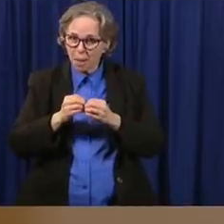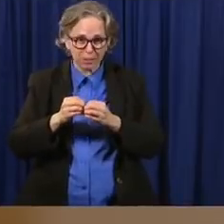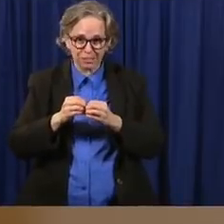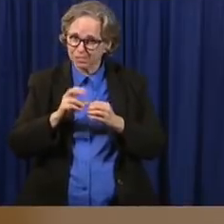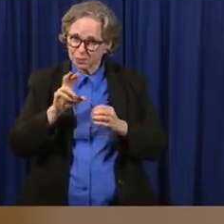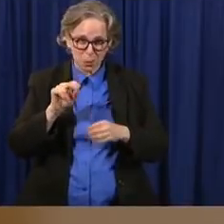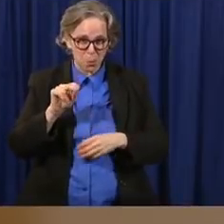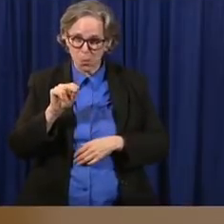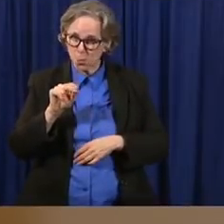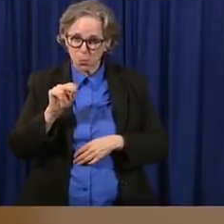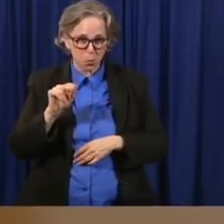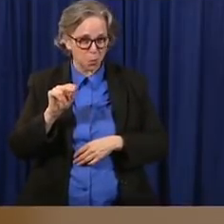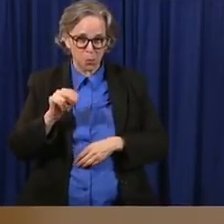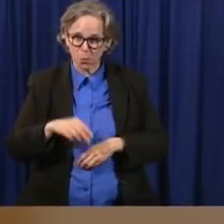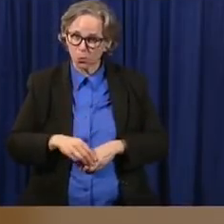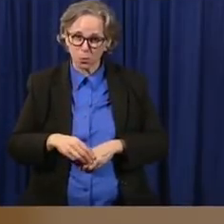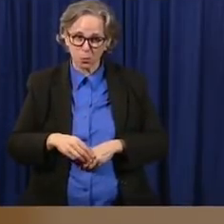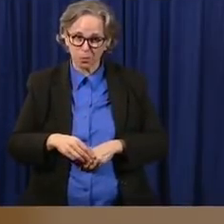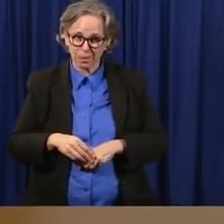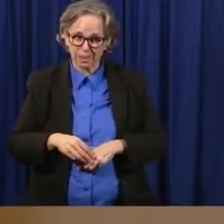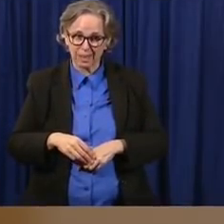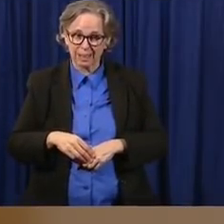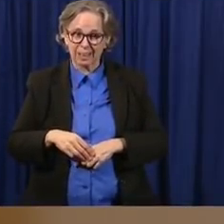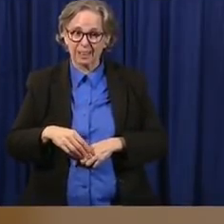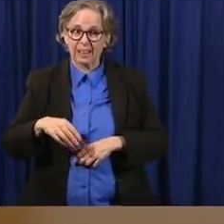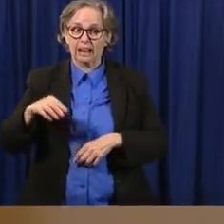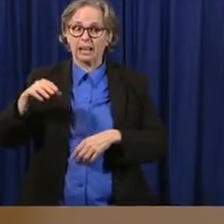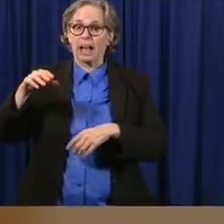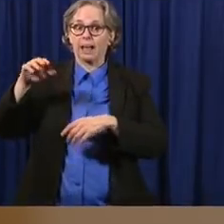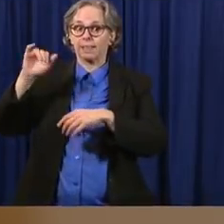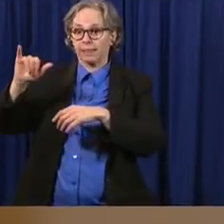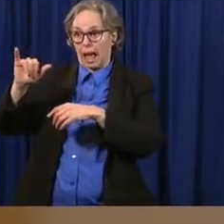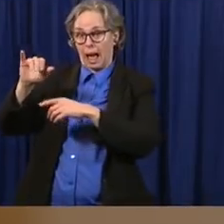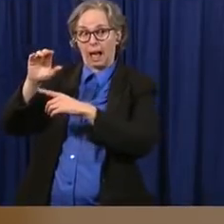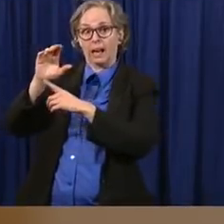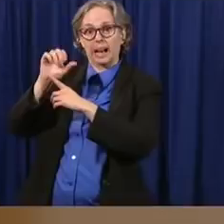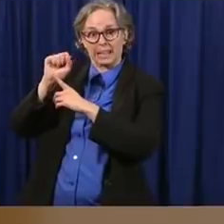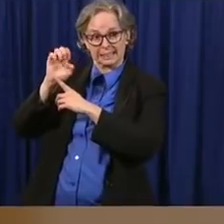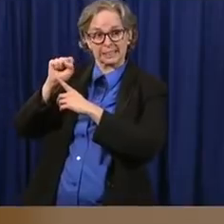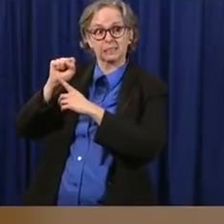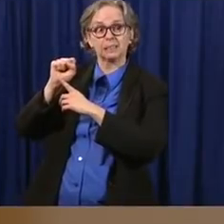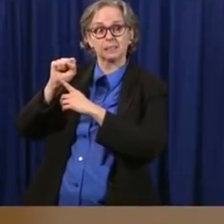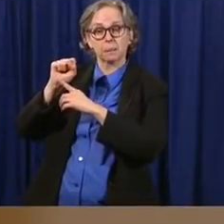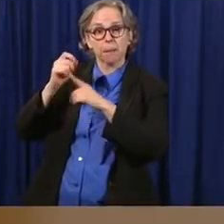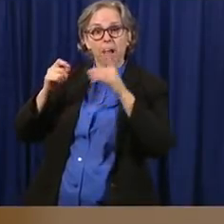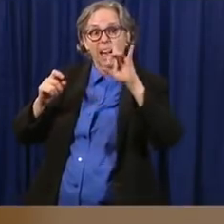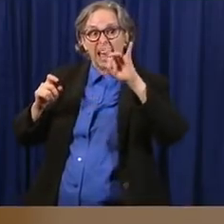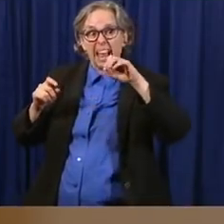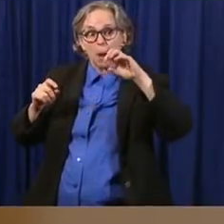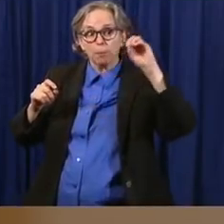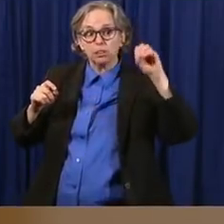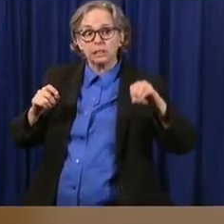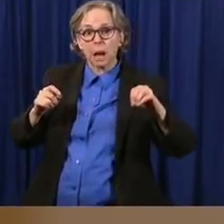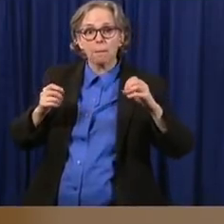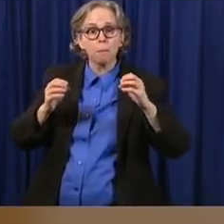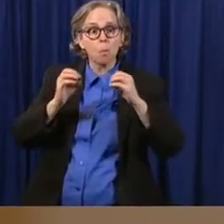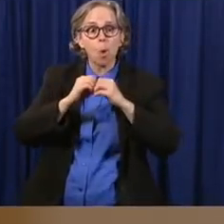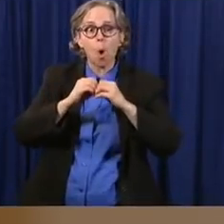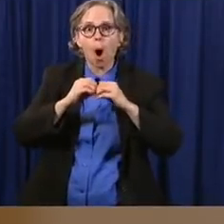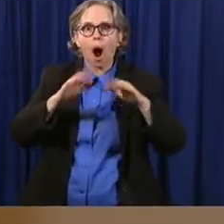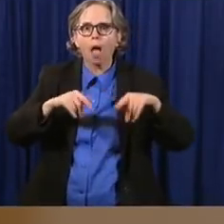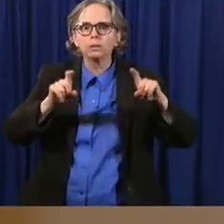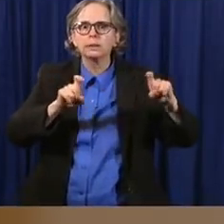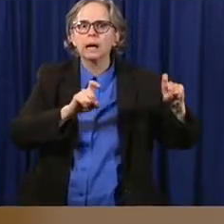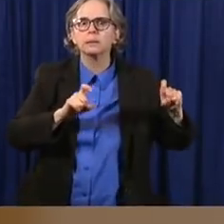of cases, 80% or more are not being tested. So most of the cases out there